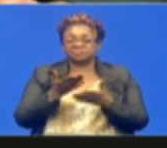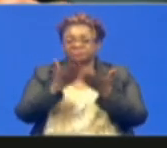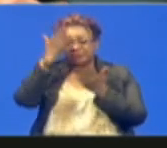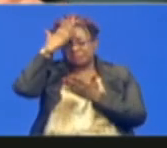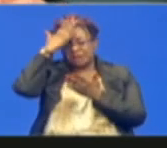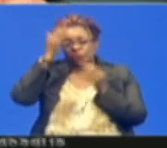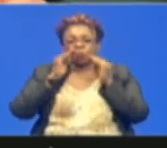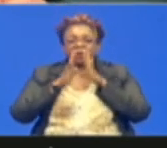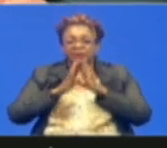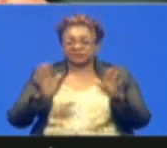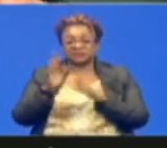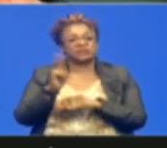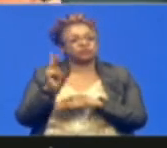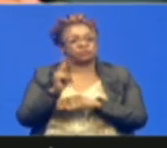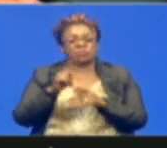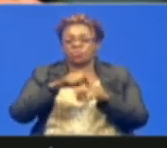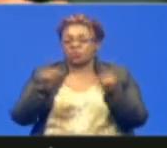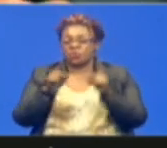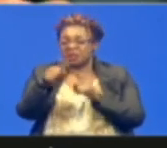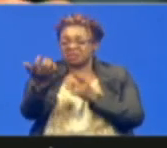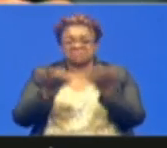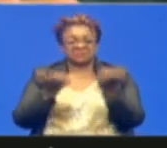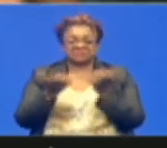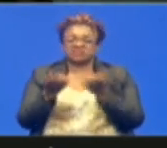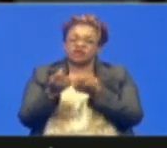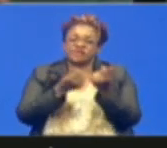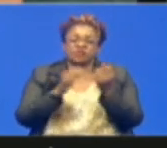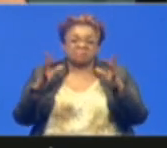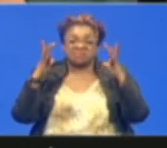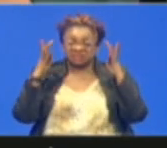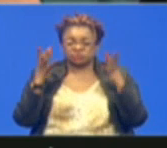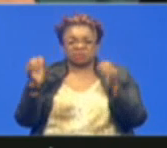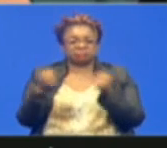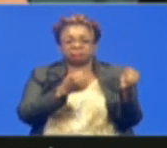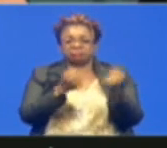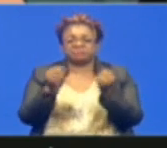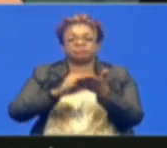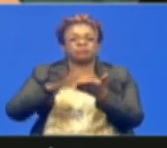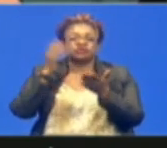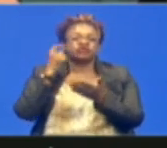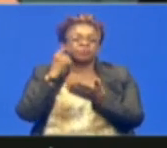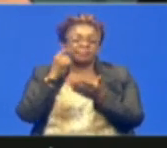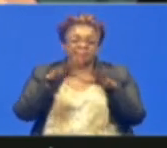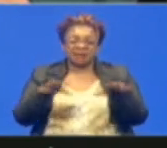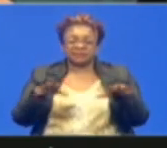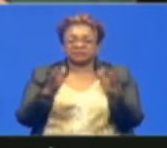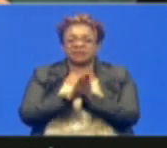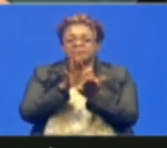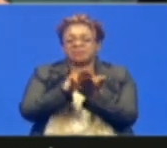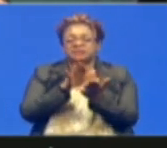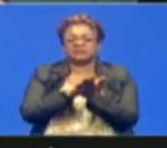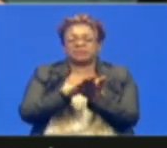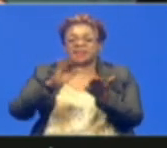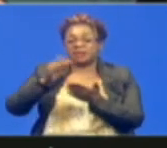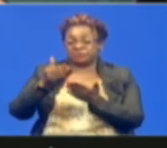some businesses started to reopen and a few business buses were running. Most shops, markets and banks in the capital and in several other